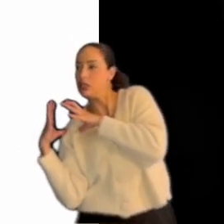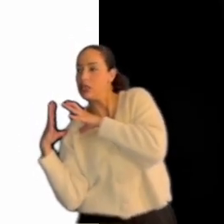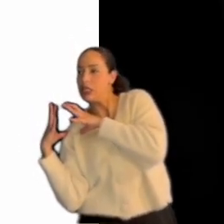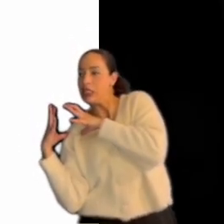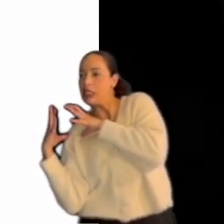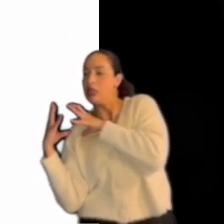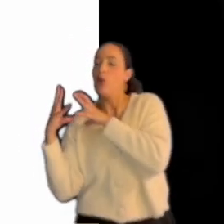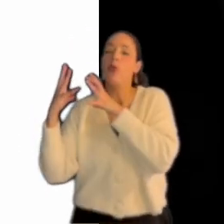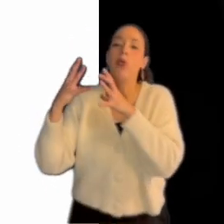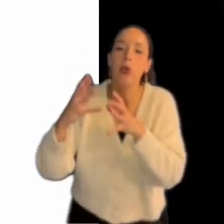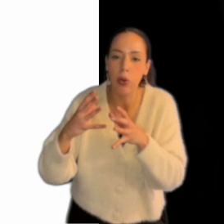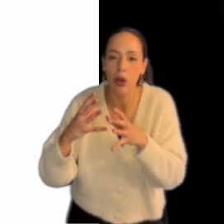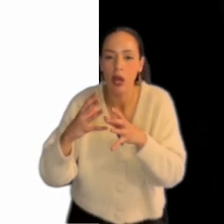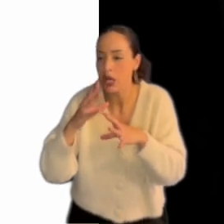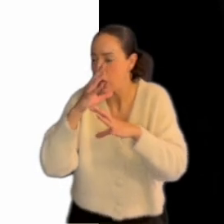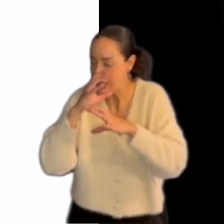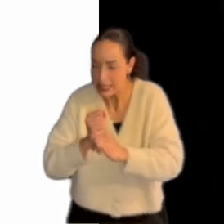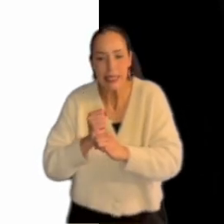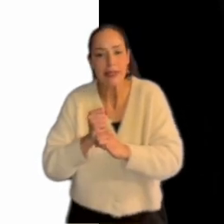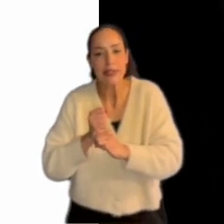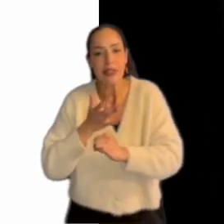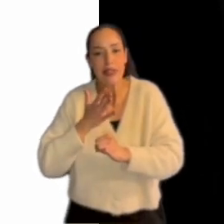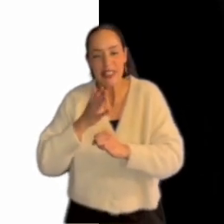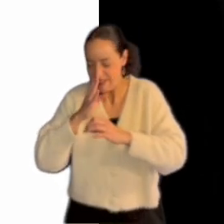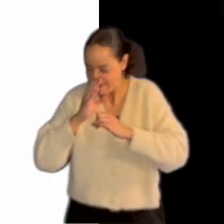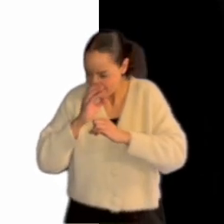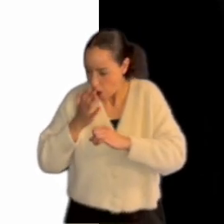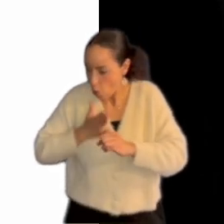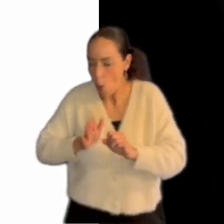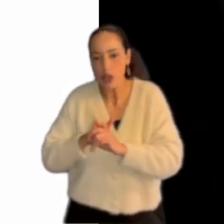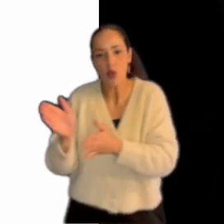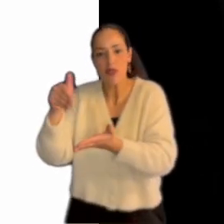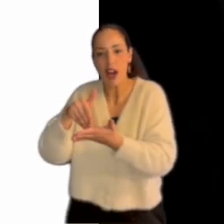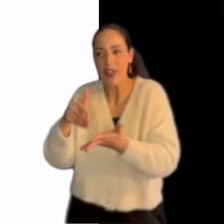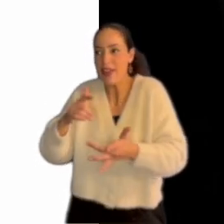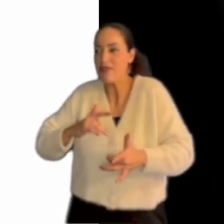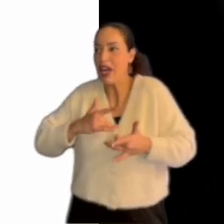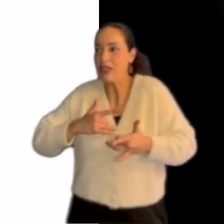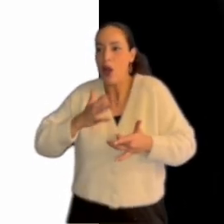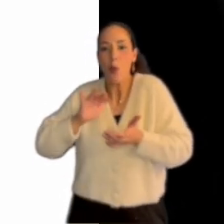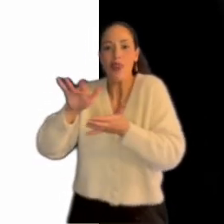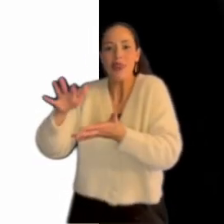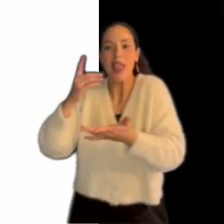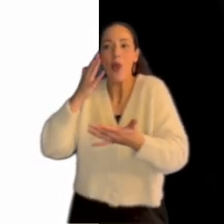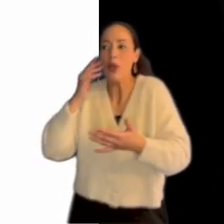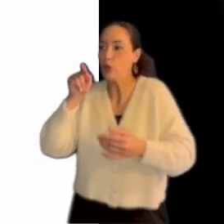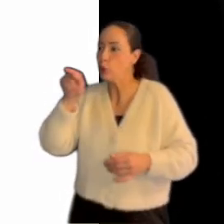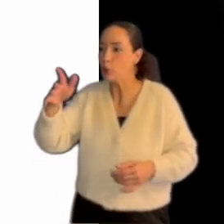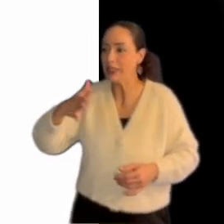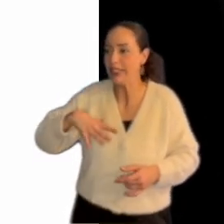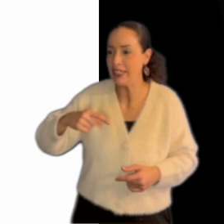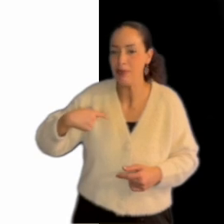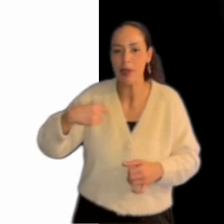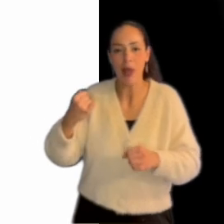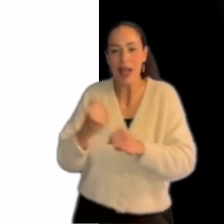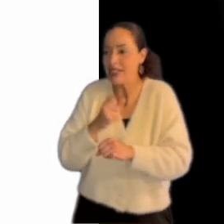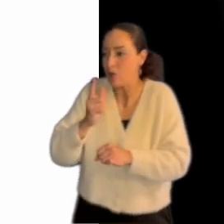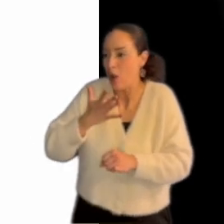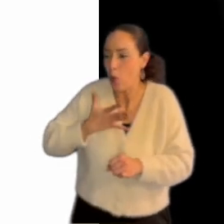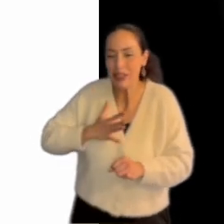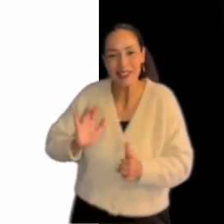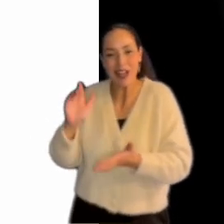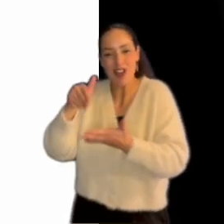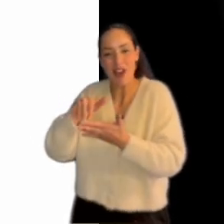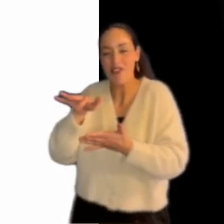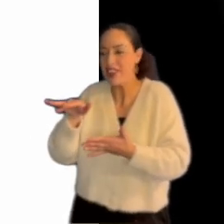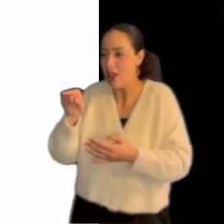kept thinking, I didn't get there when you needed me, but I did what I set out to do, and I got there for you. Some people can't understand